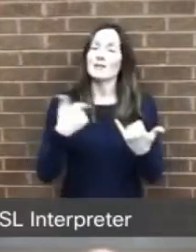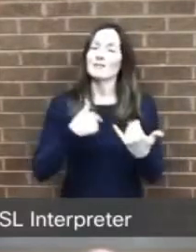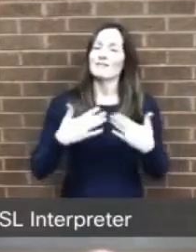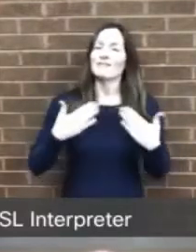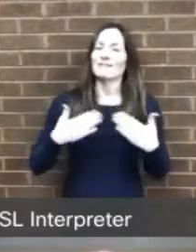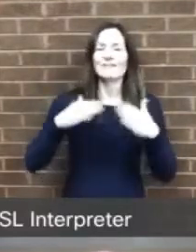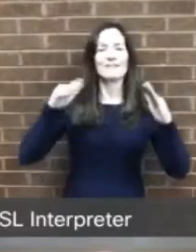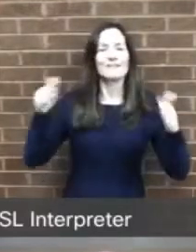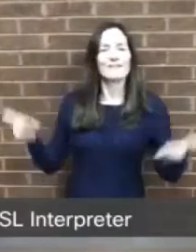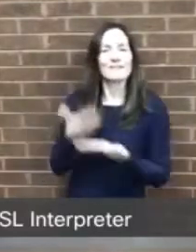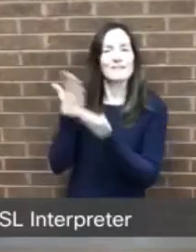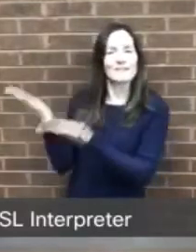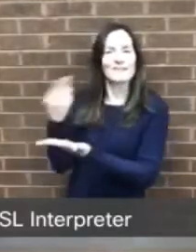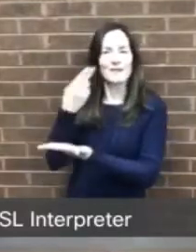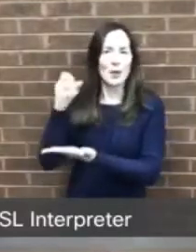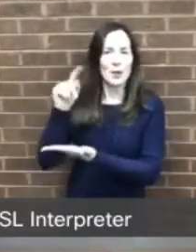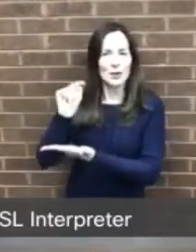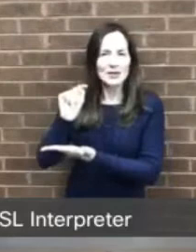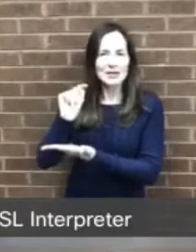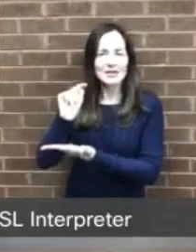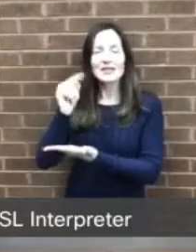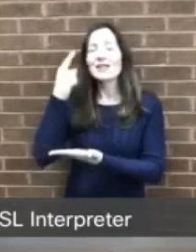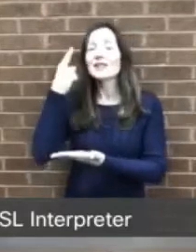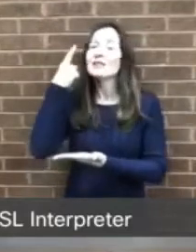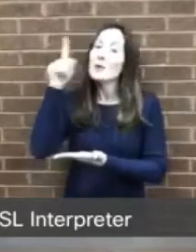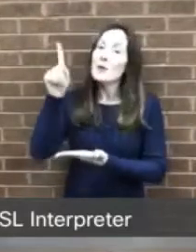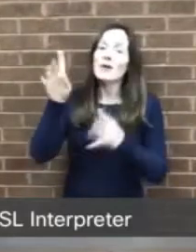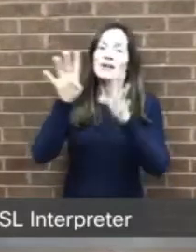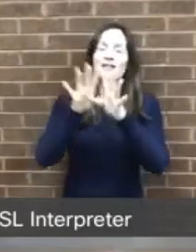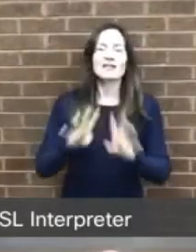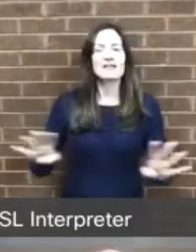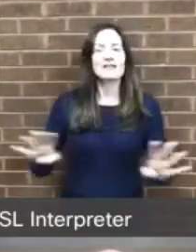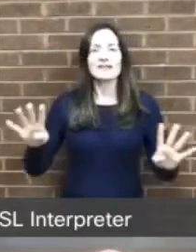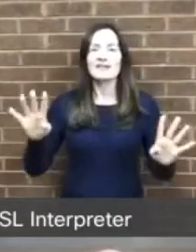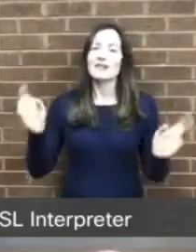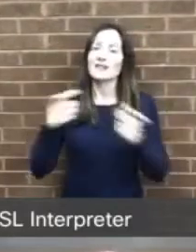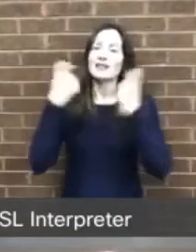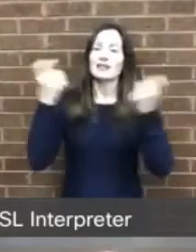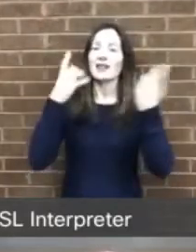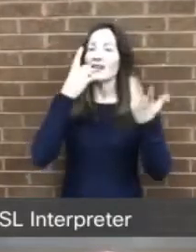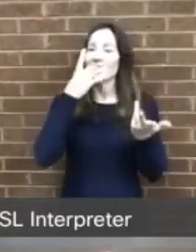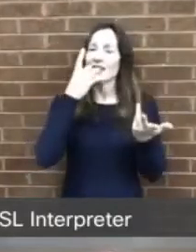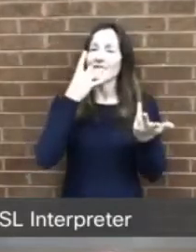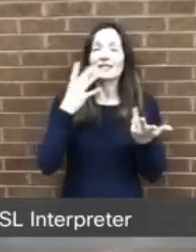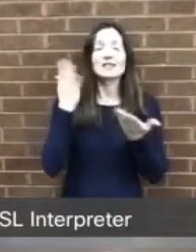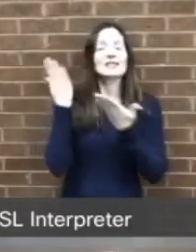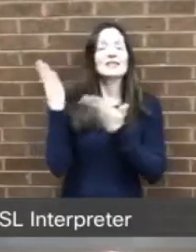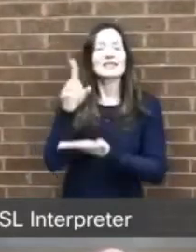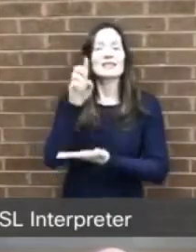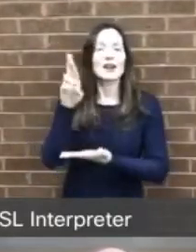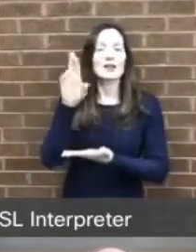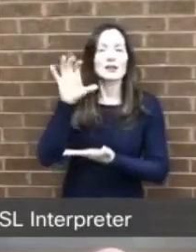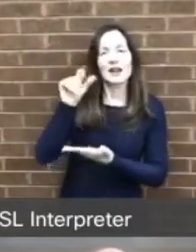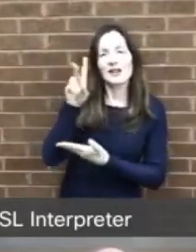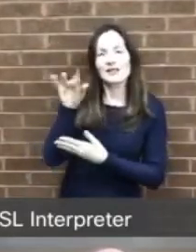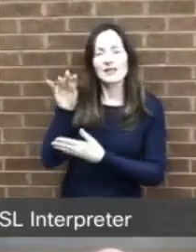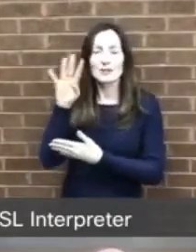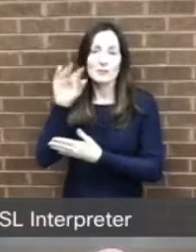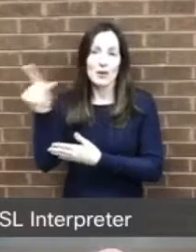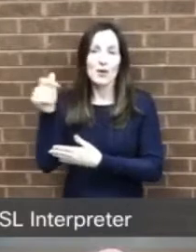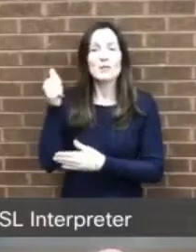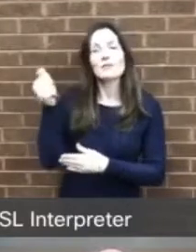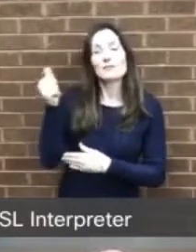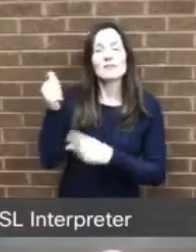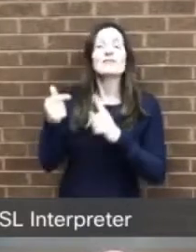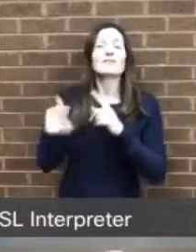celebration of Hanukkah, our Festival of Lights, our County Executive, Dr. Calvin Ball. The Honorable Dr. Calvin Ball is a Maryland native and a